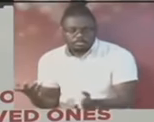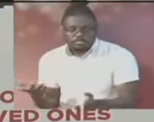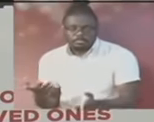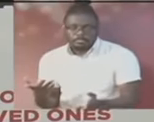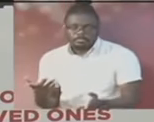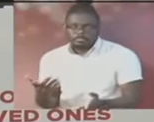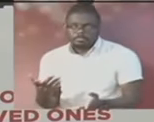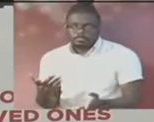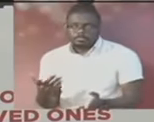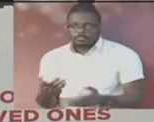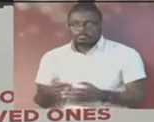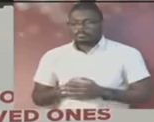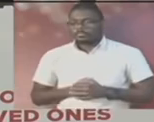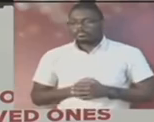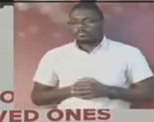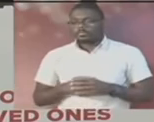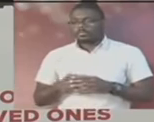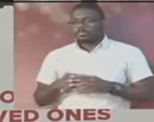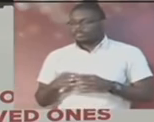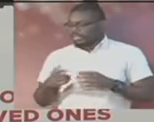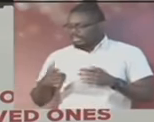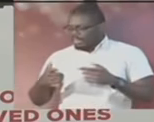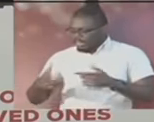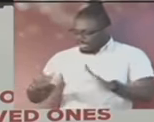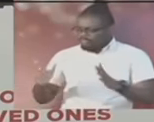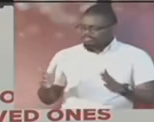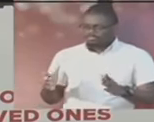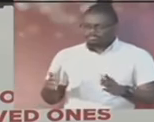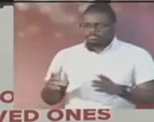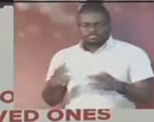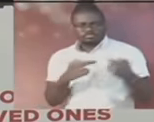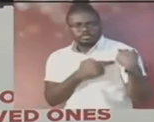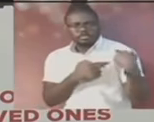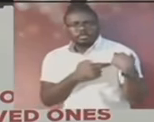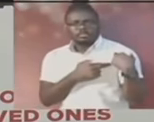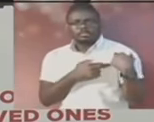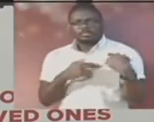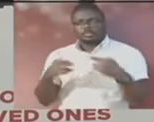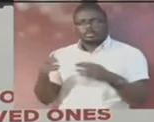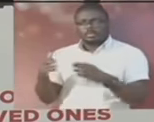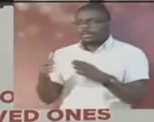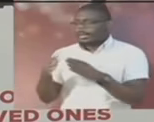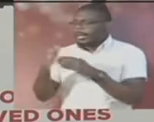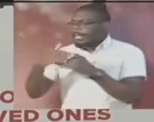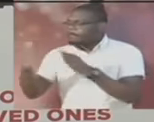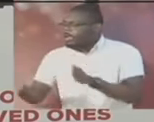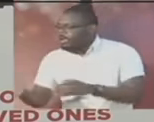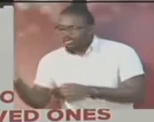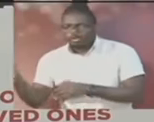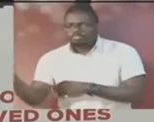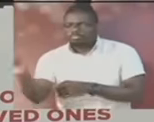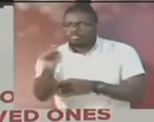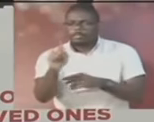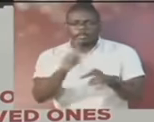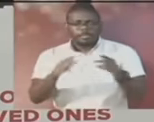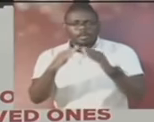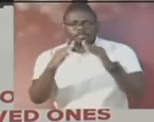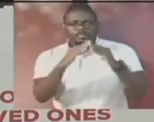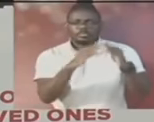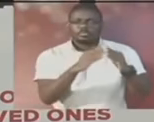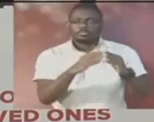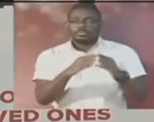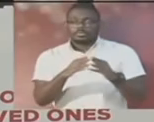us be our neighbors' keeper and our co-workers. Let us please practice those 3 W's that we have been speaking